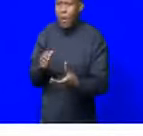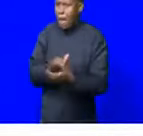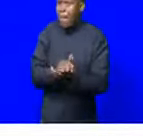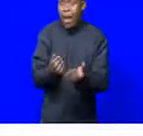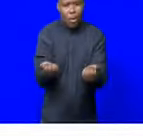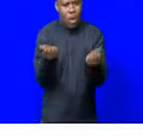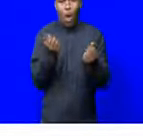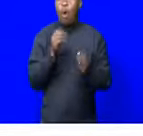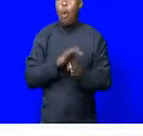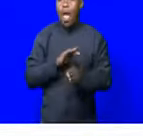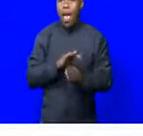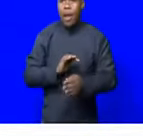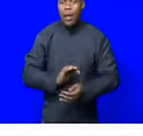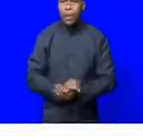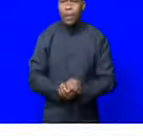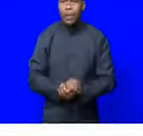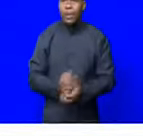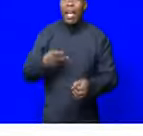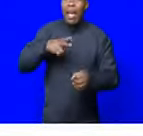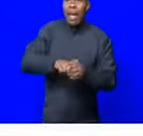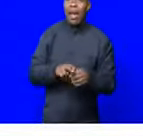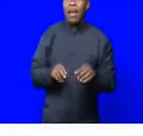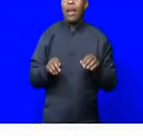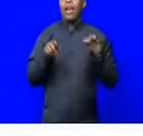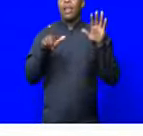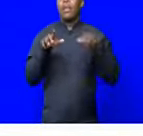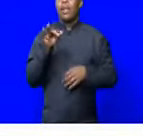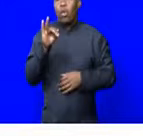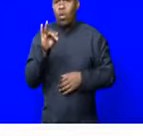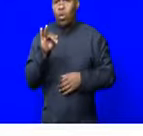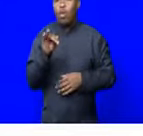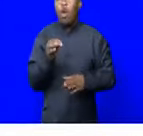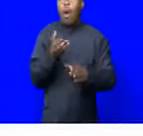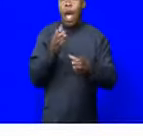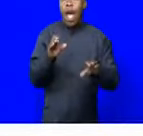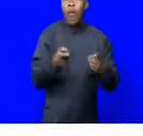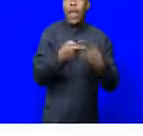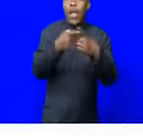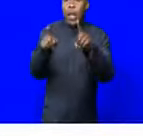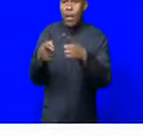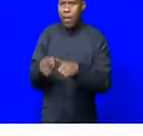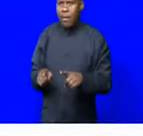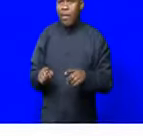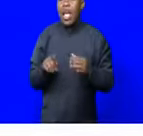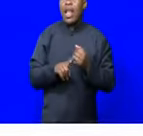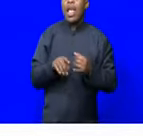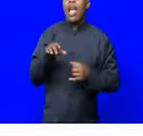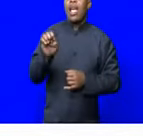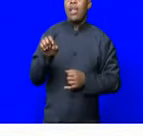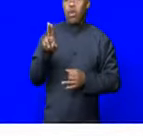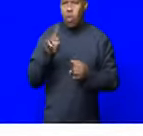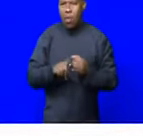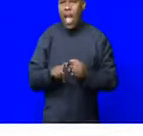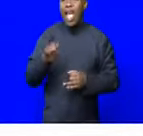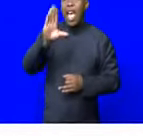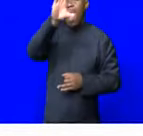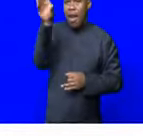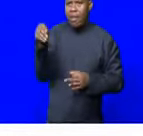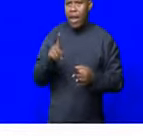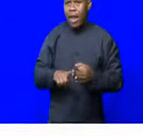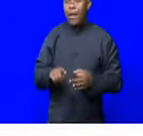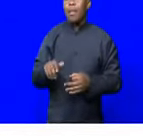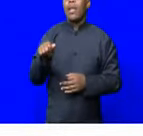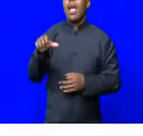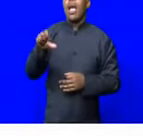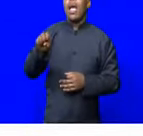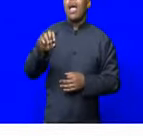The Baton visited 72 nations and territories, reaching Europe, Africa, Asia, Oceania,